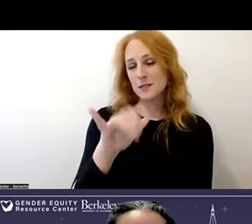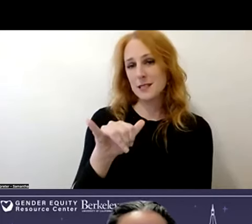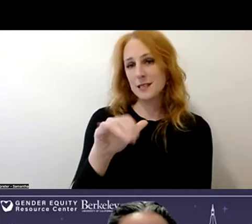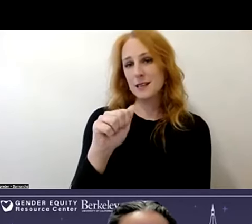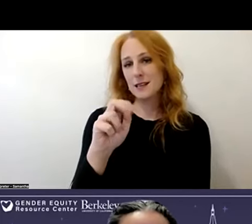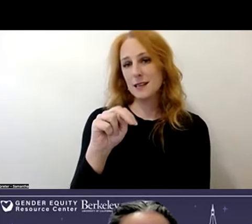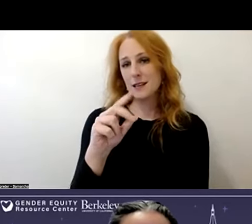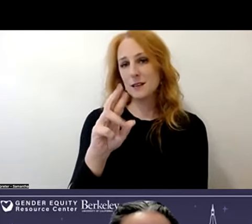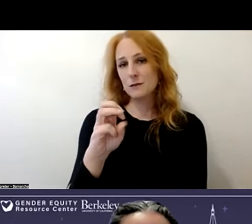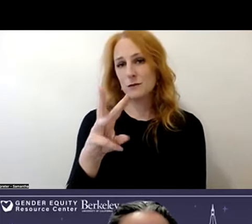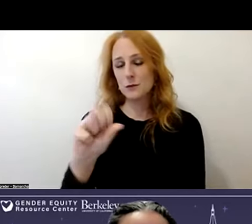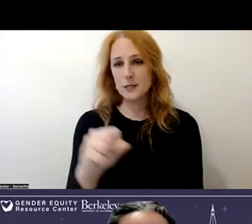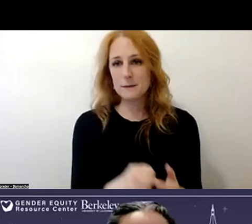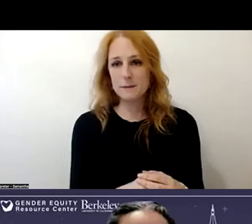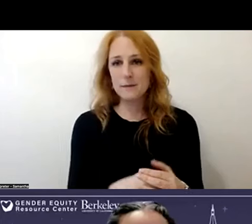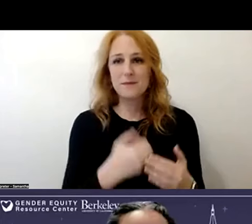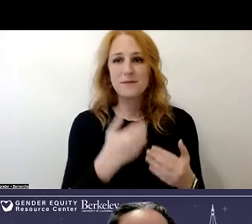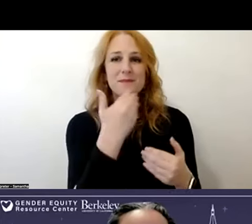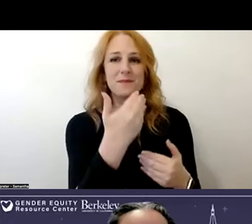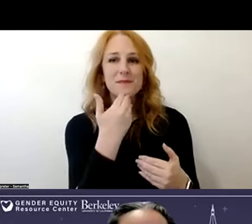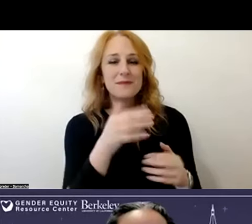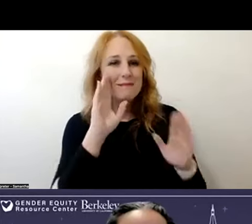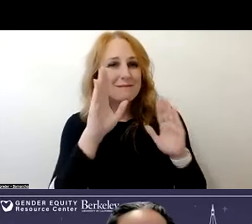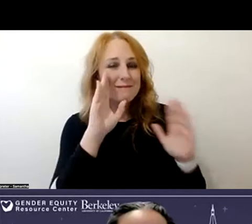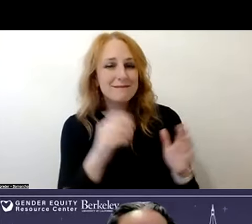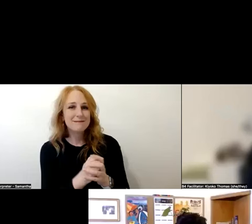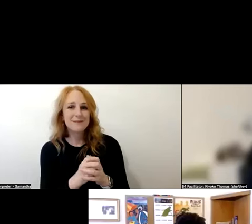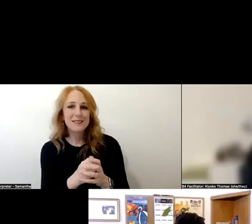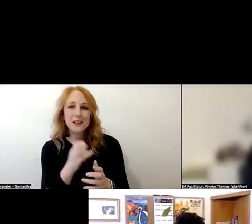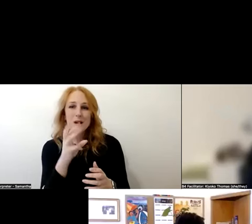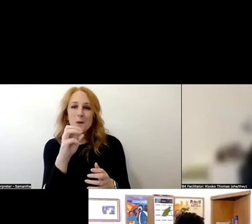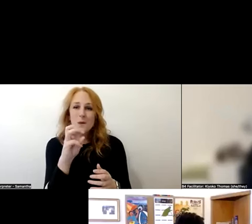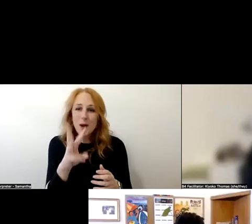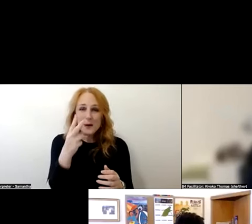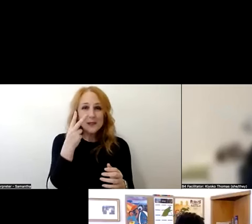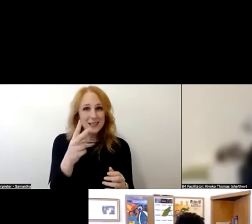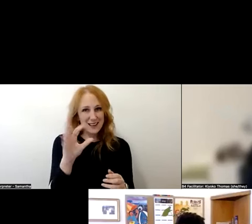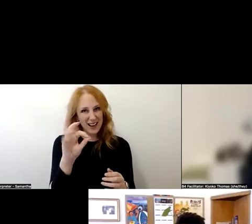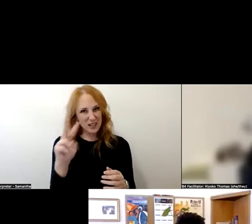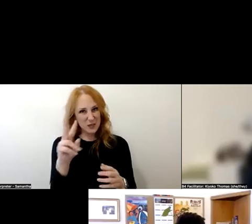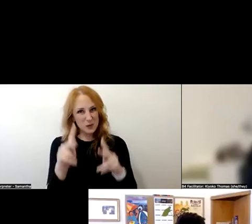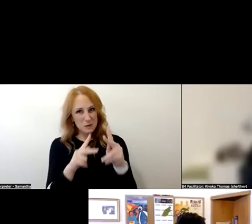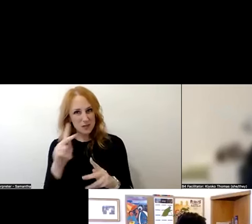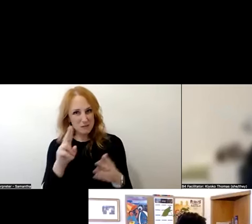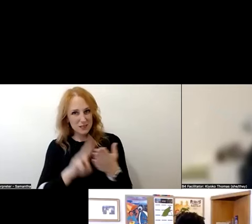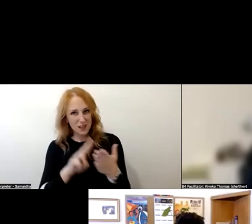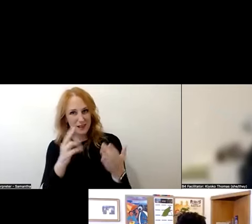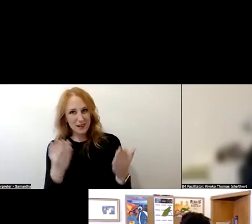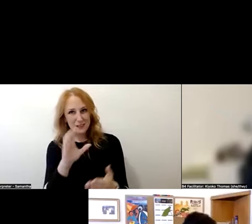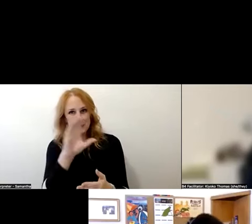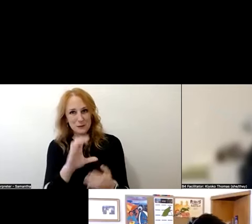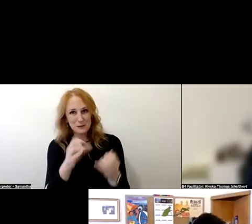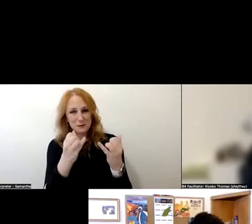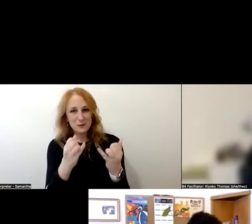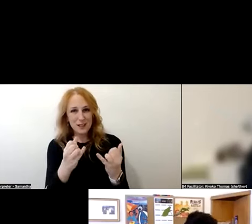herself. Thanks. Hi, folks. Wow, to see 92 people signed on to Zoom to engage this